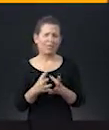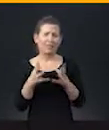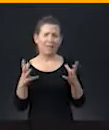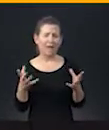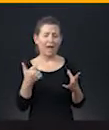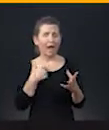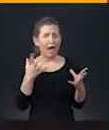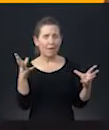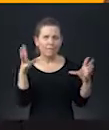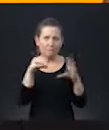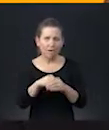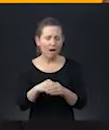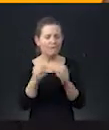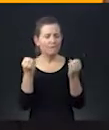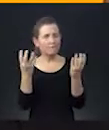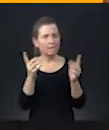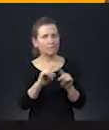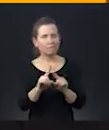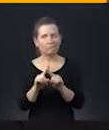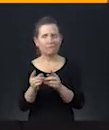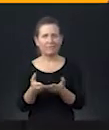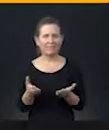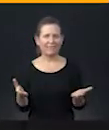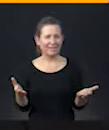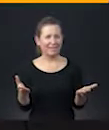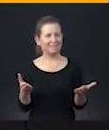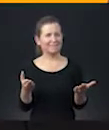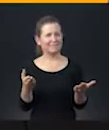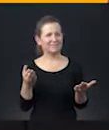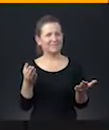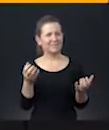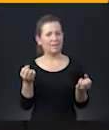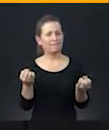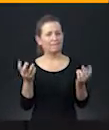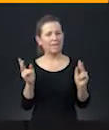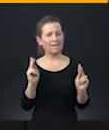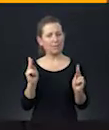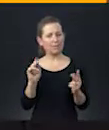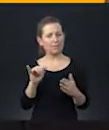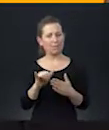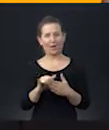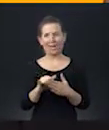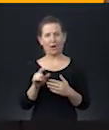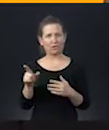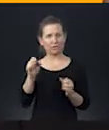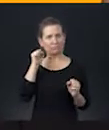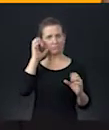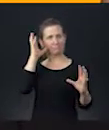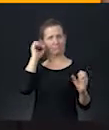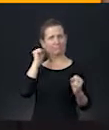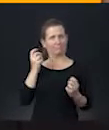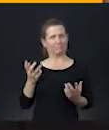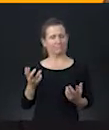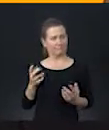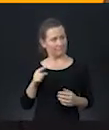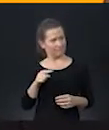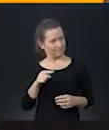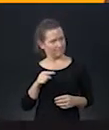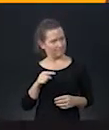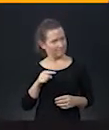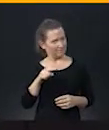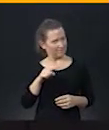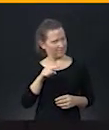get so involved in so many things that, you know, there's so many people that are just blown away because they're